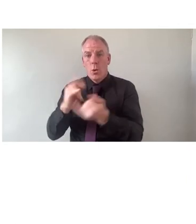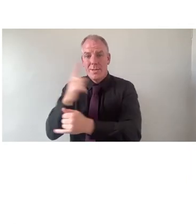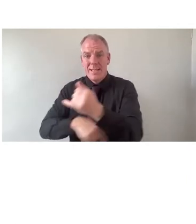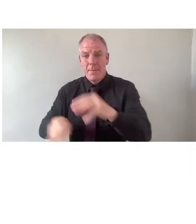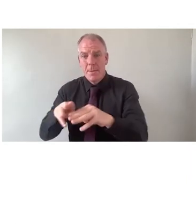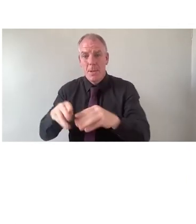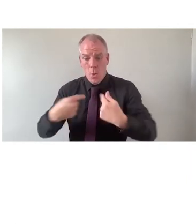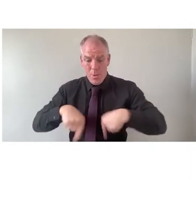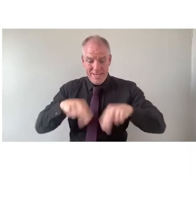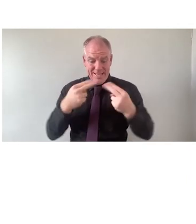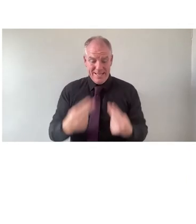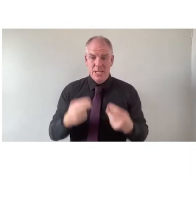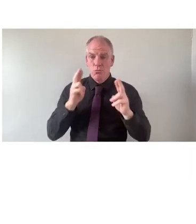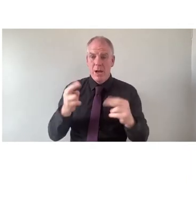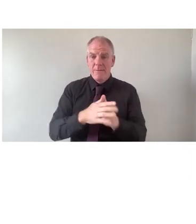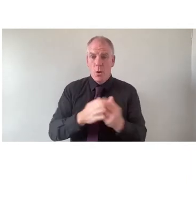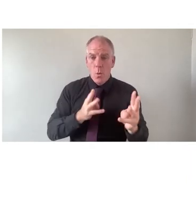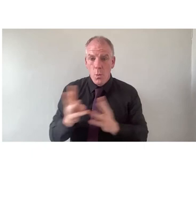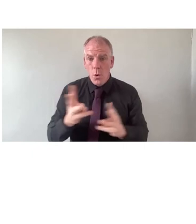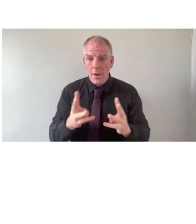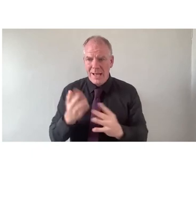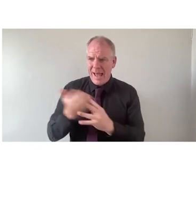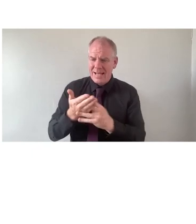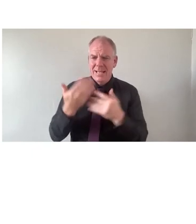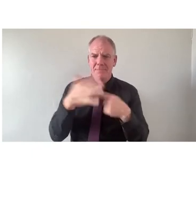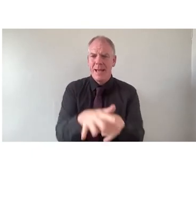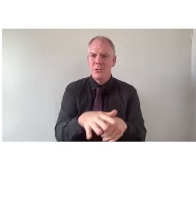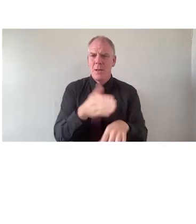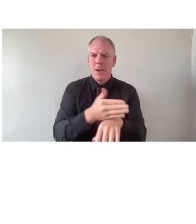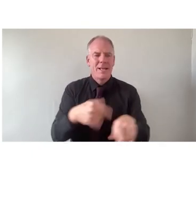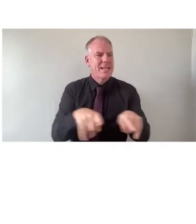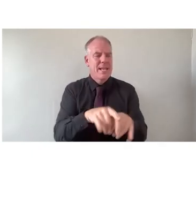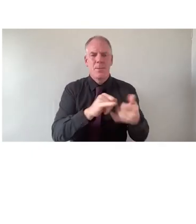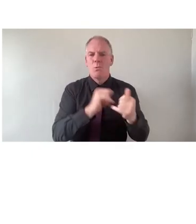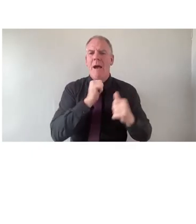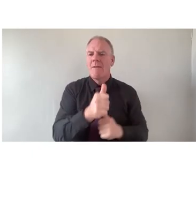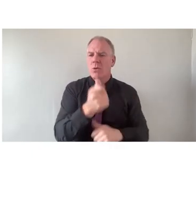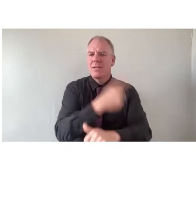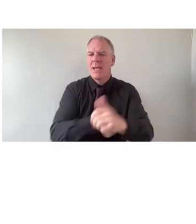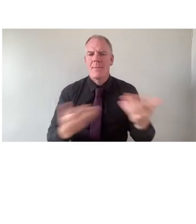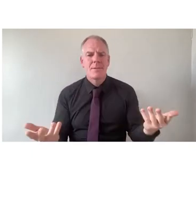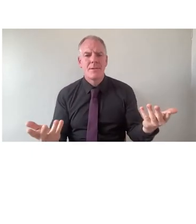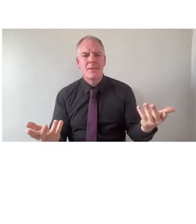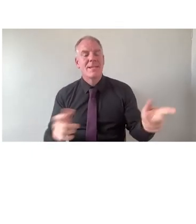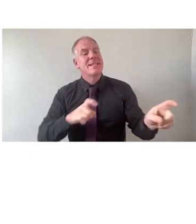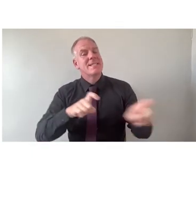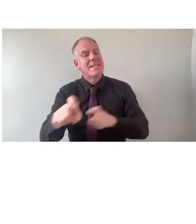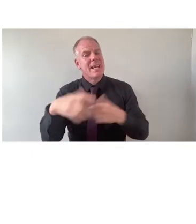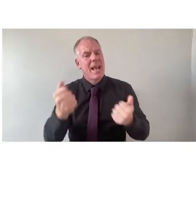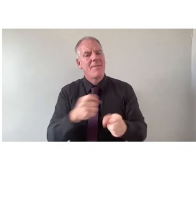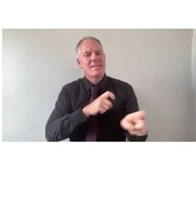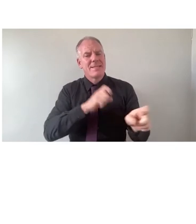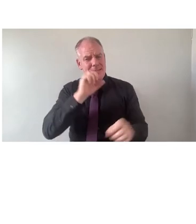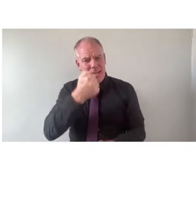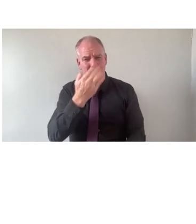the right to work and access mainstream employment in the same way as our non-disabled peers. I mean, there's still serious attitudinal